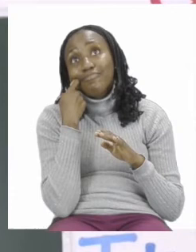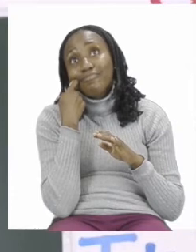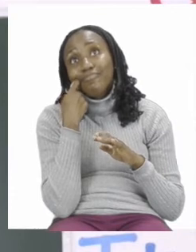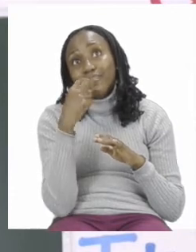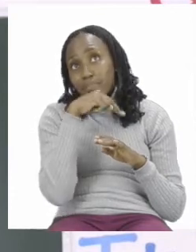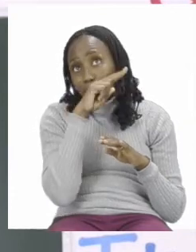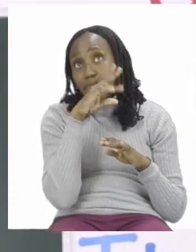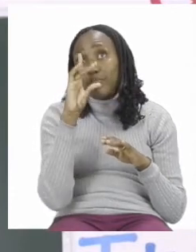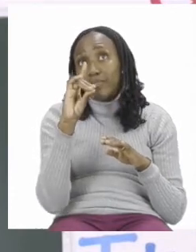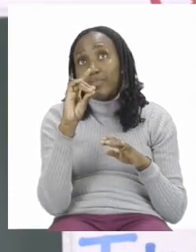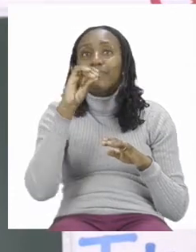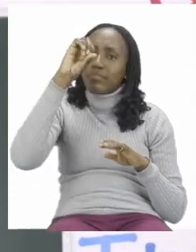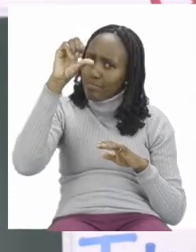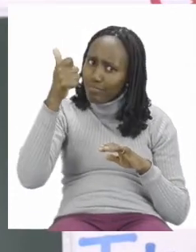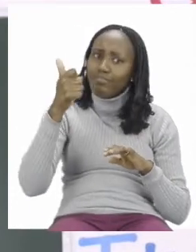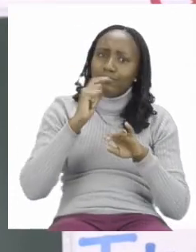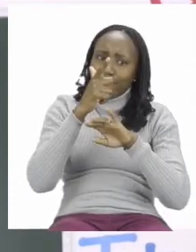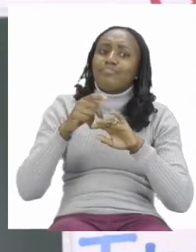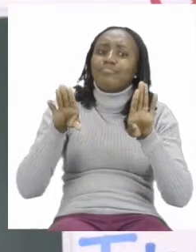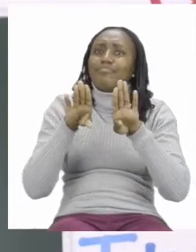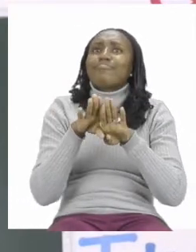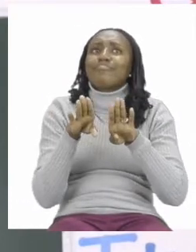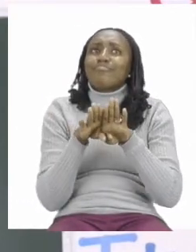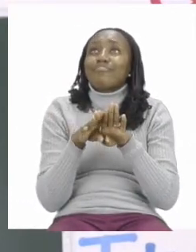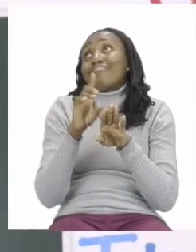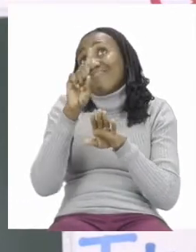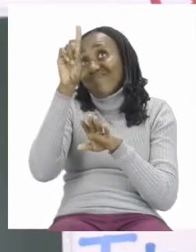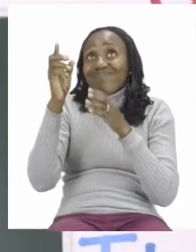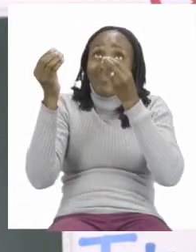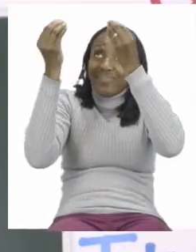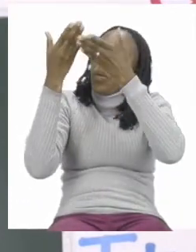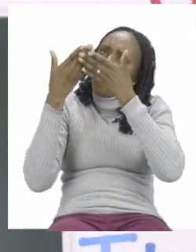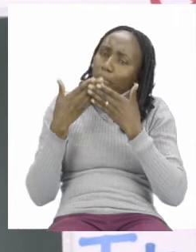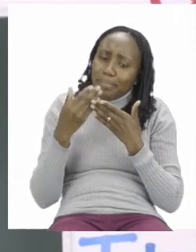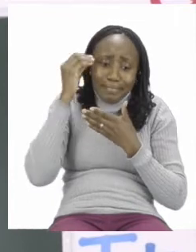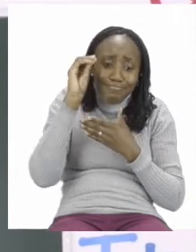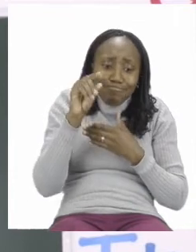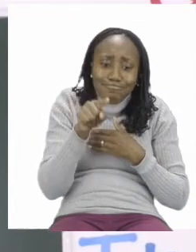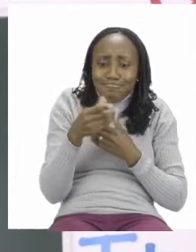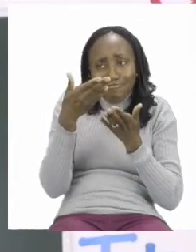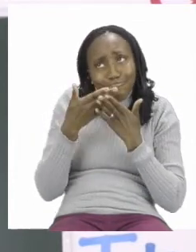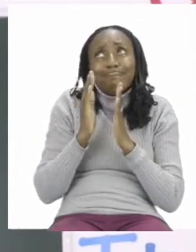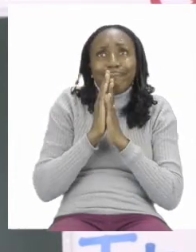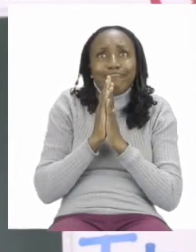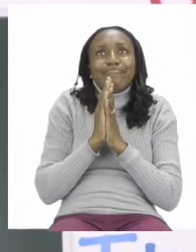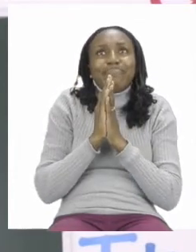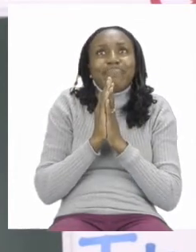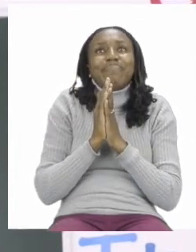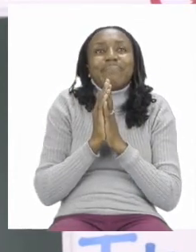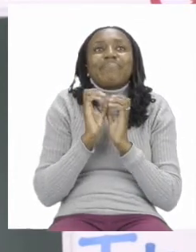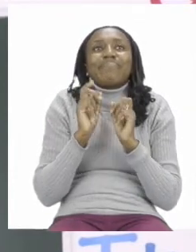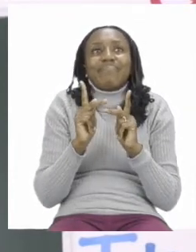duck, and the dog. And then when you're done, you can ask an adult to help you with the more difficult ones. Take your